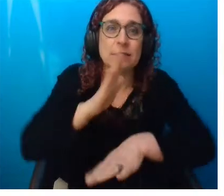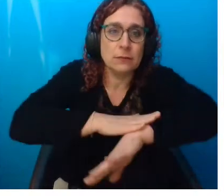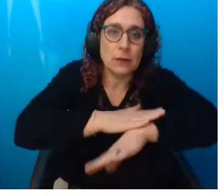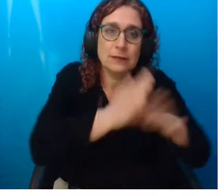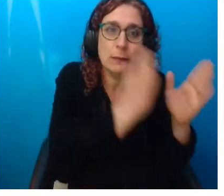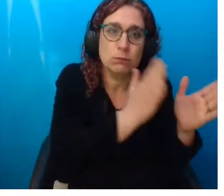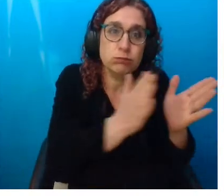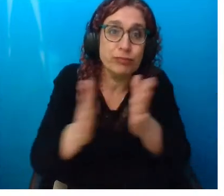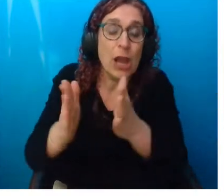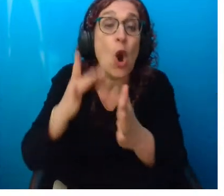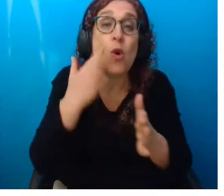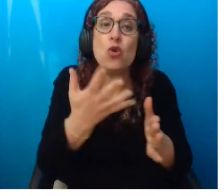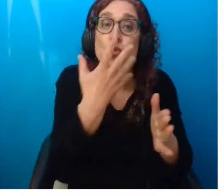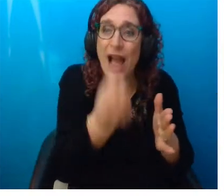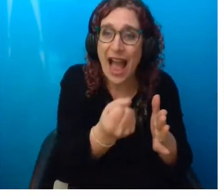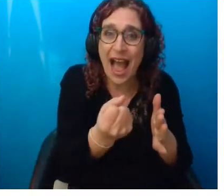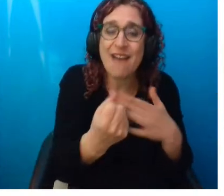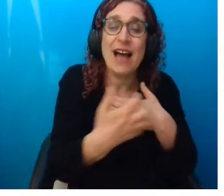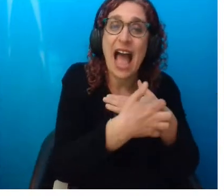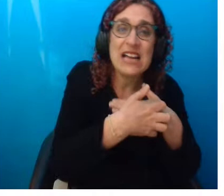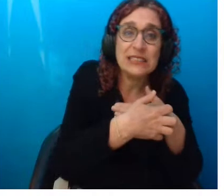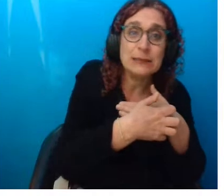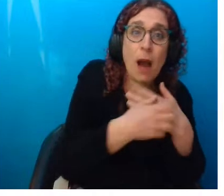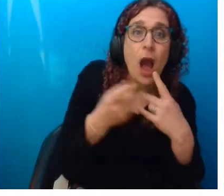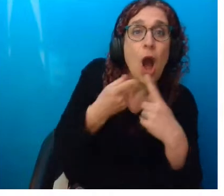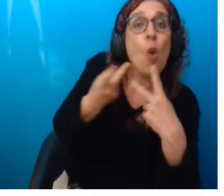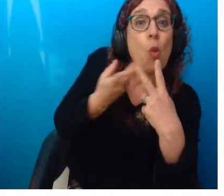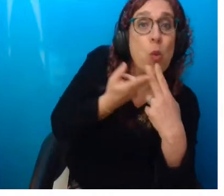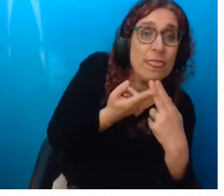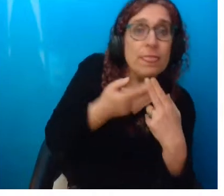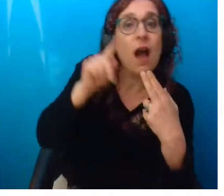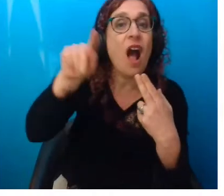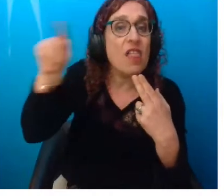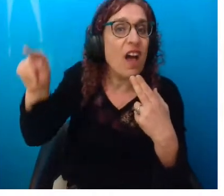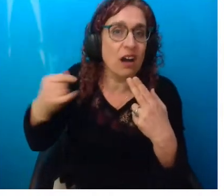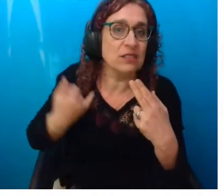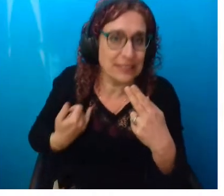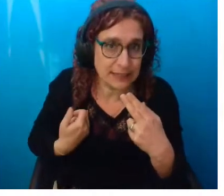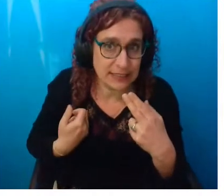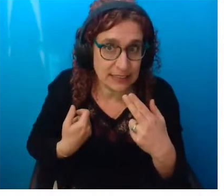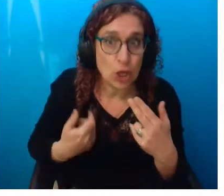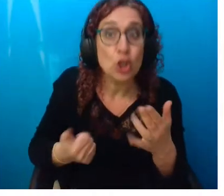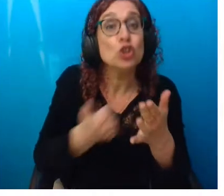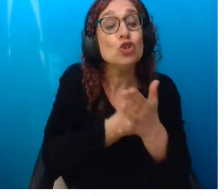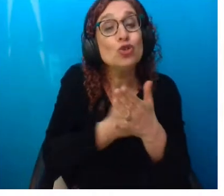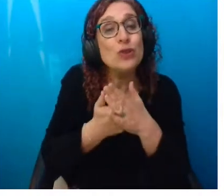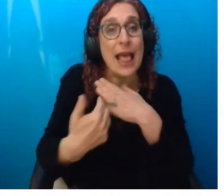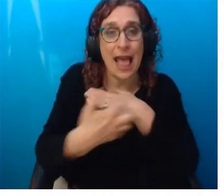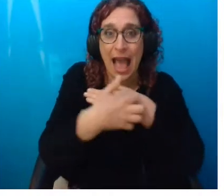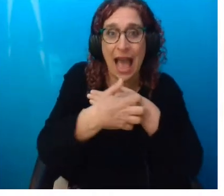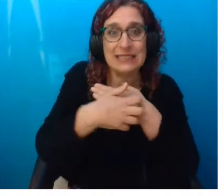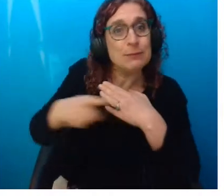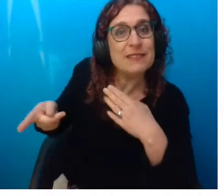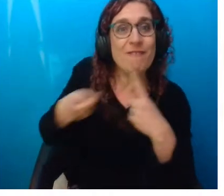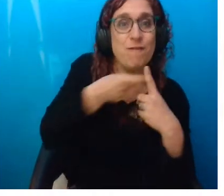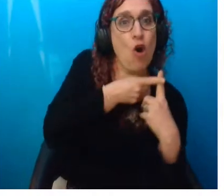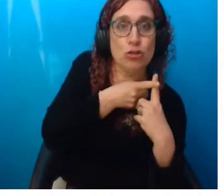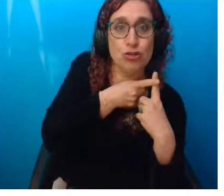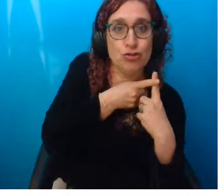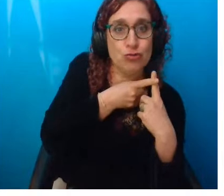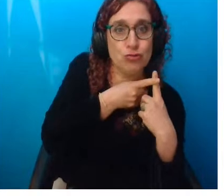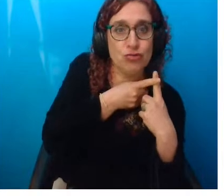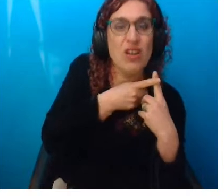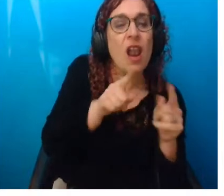allergic diseases or atopic diseases. And we know that eczema is the first thing to form with that day